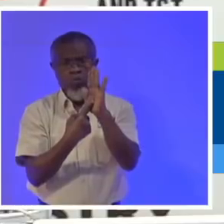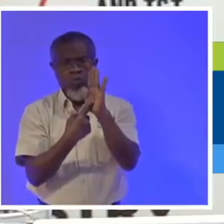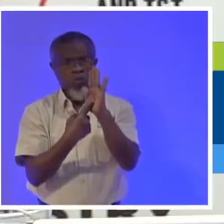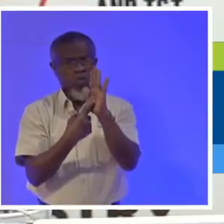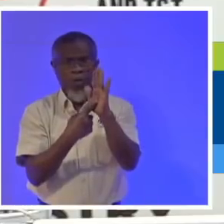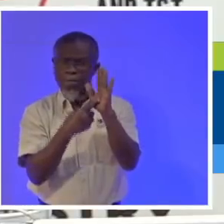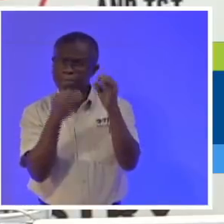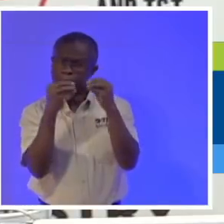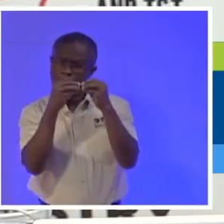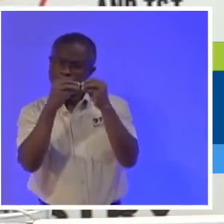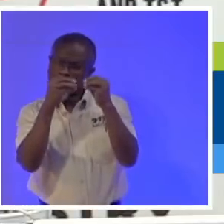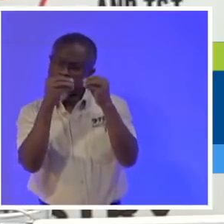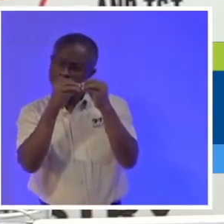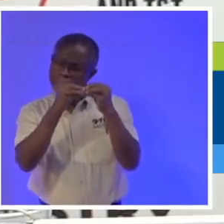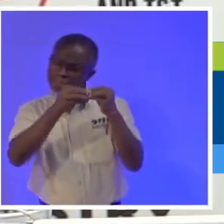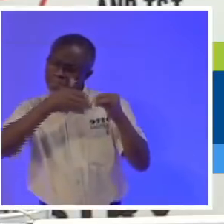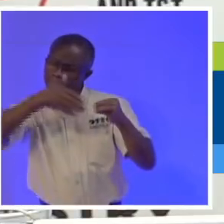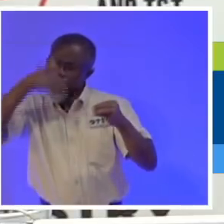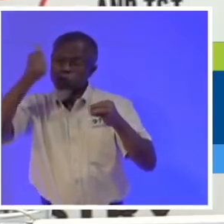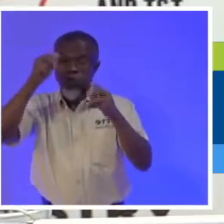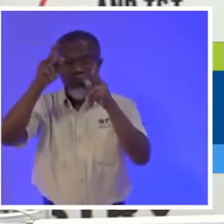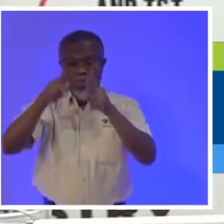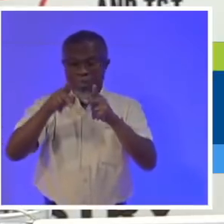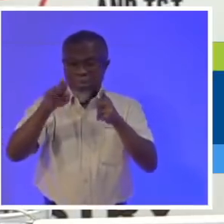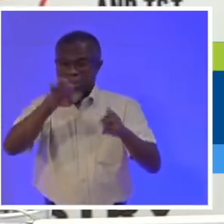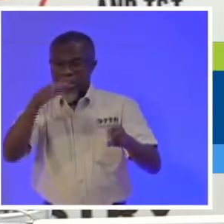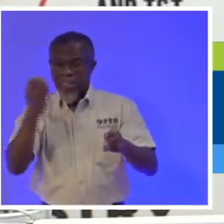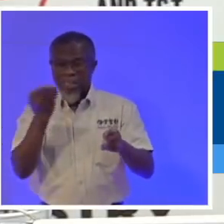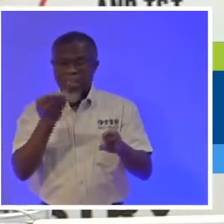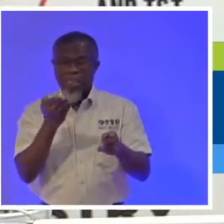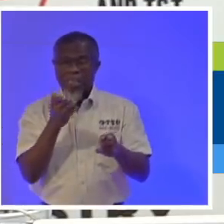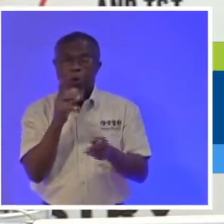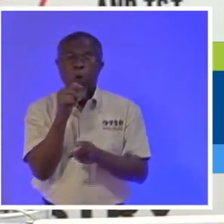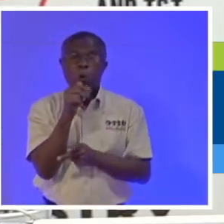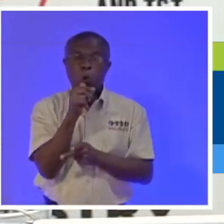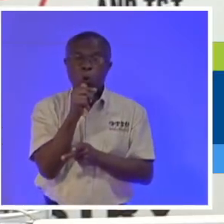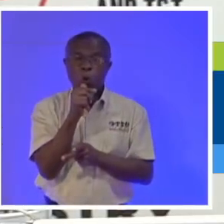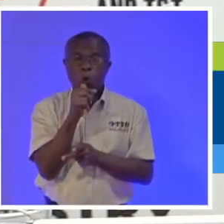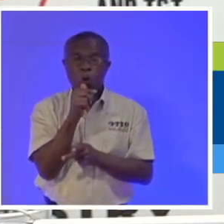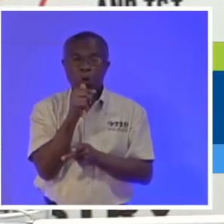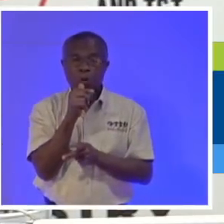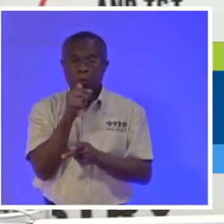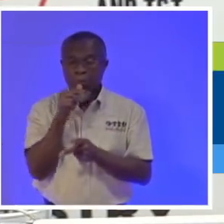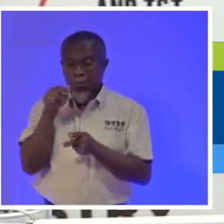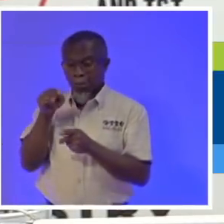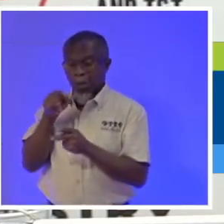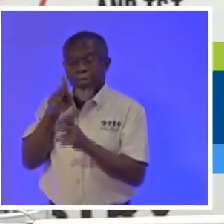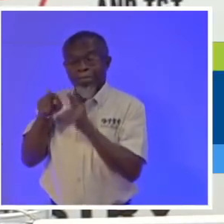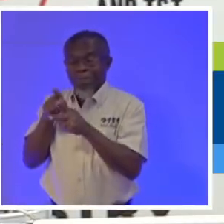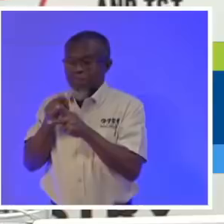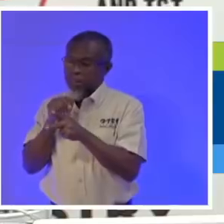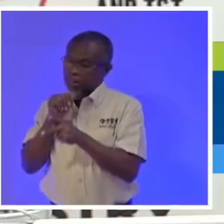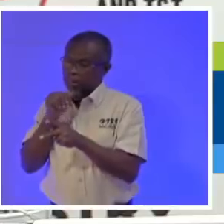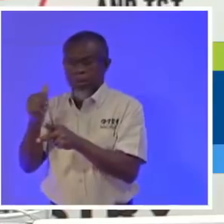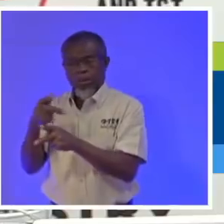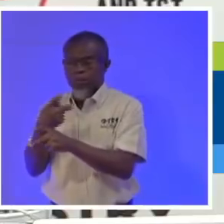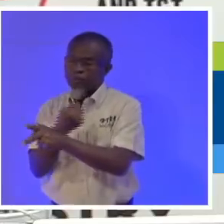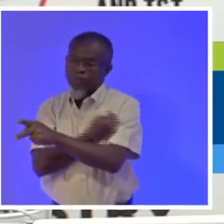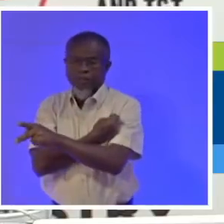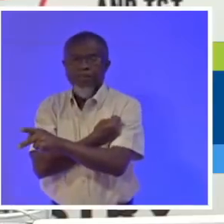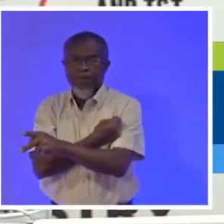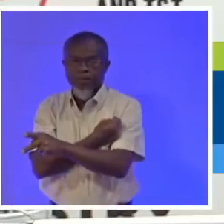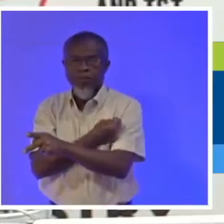majority of deaths are amongst the unvaccinated. So if I could use this opportunity,